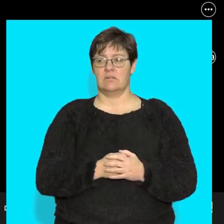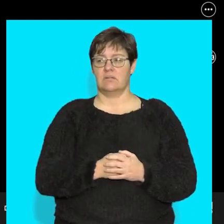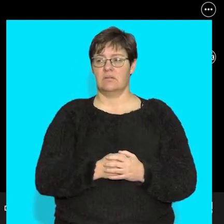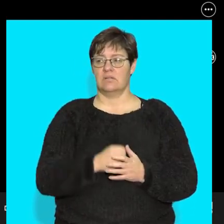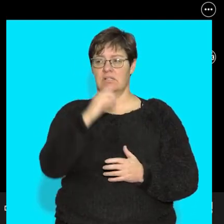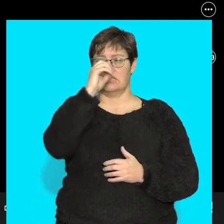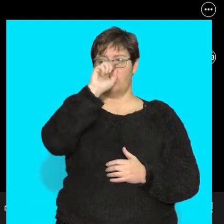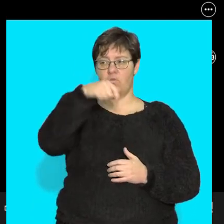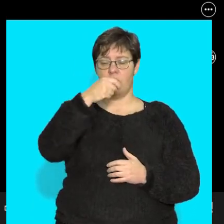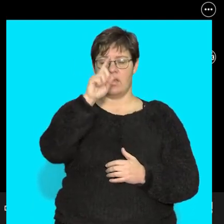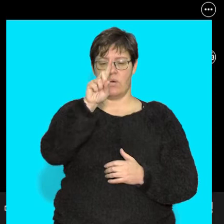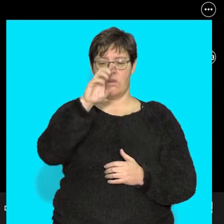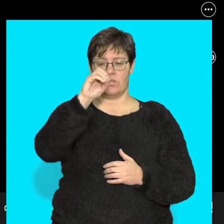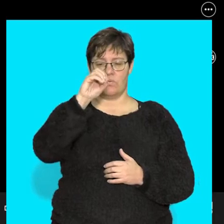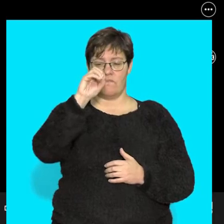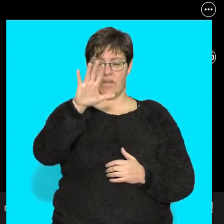the